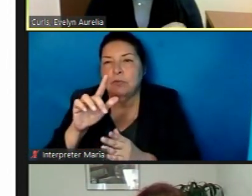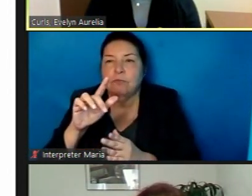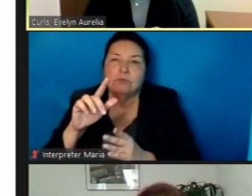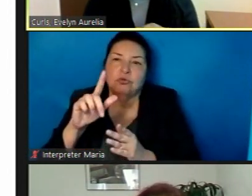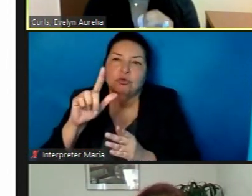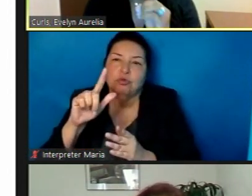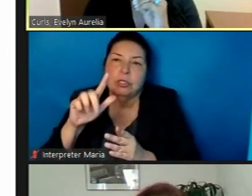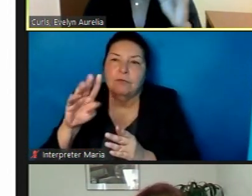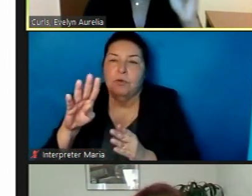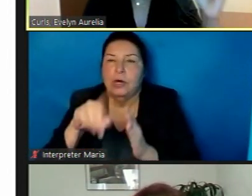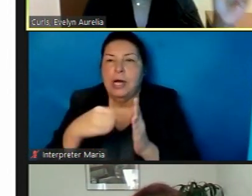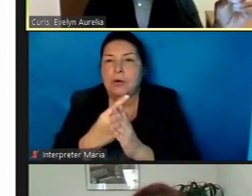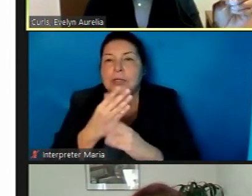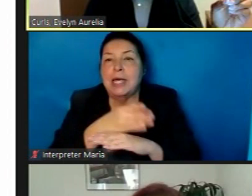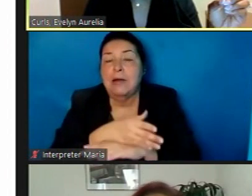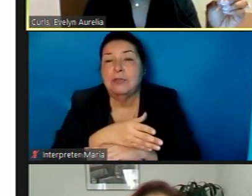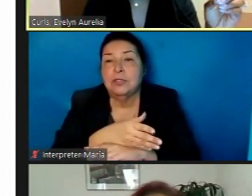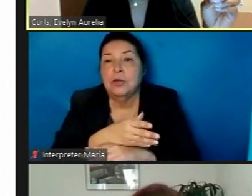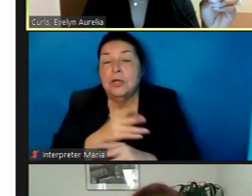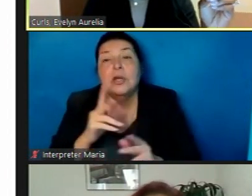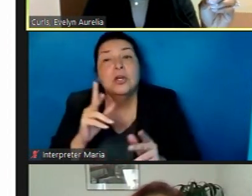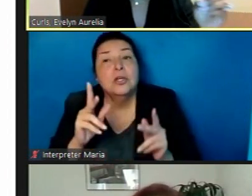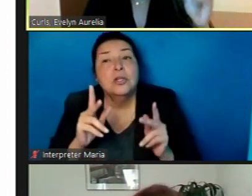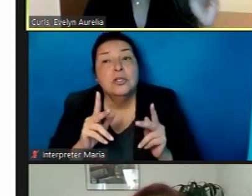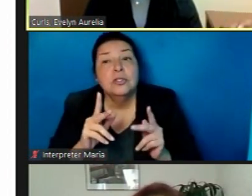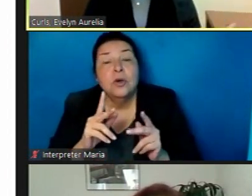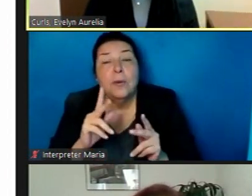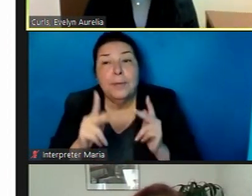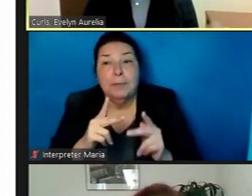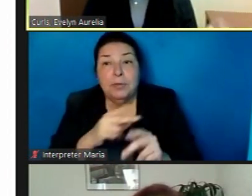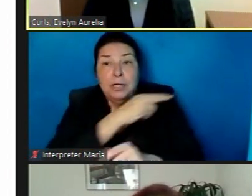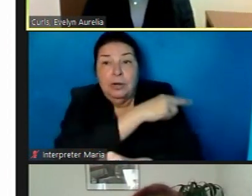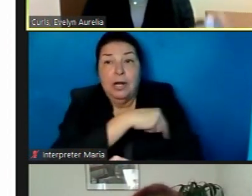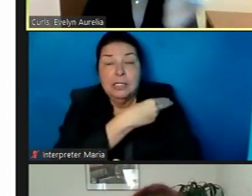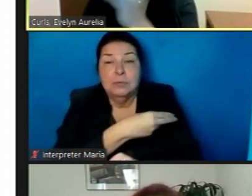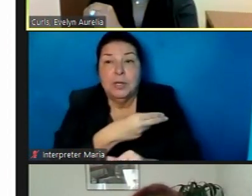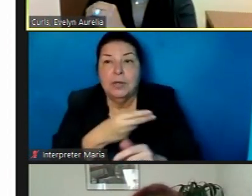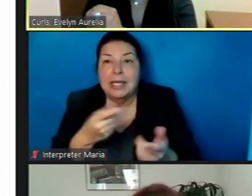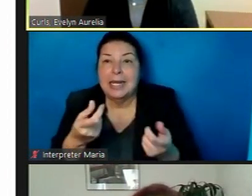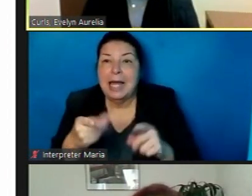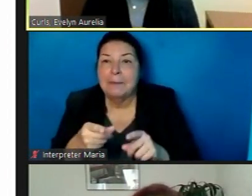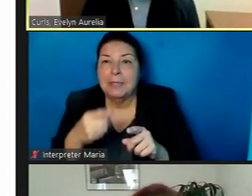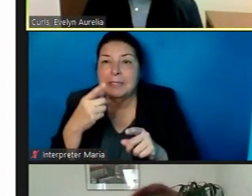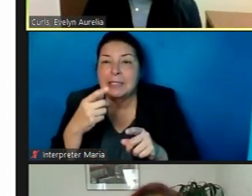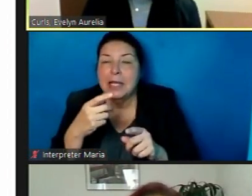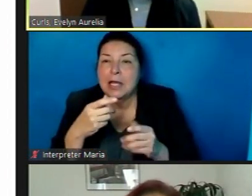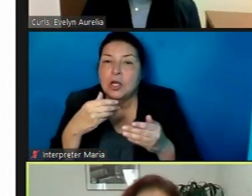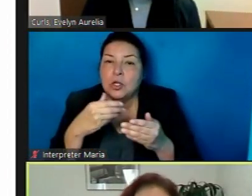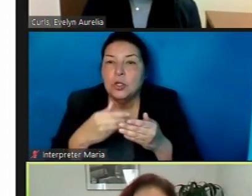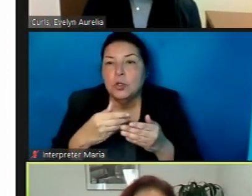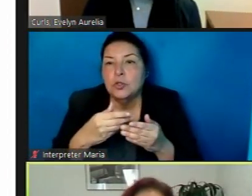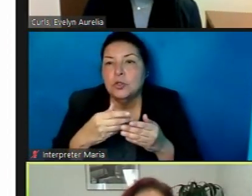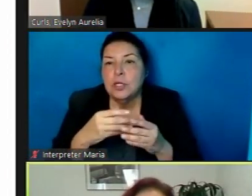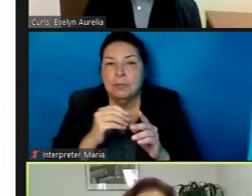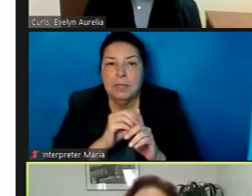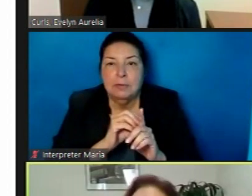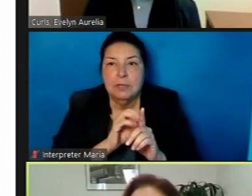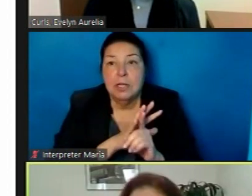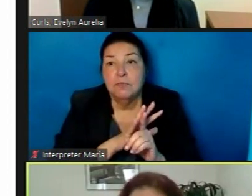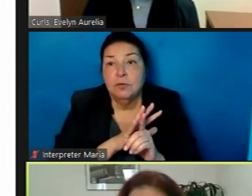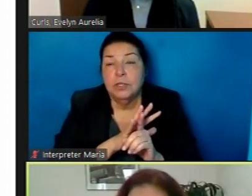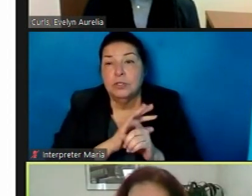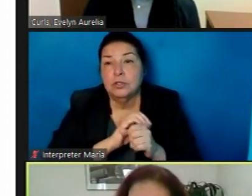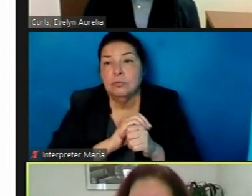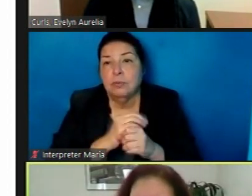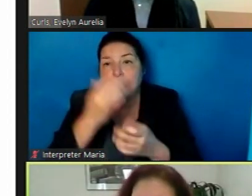hospitalized, those happen really close to the vaccination time. It's not something that happens when you get home. Okay, so they